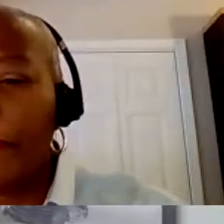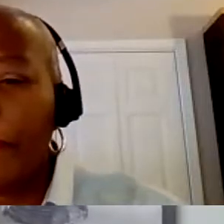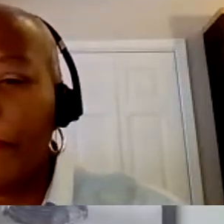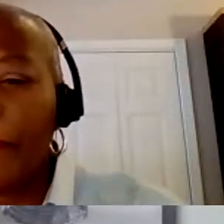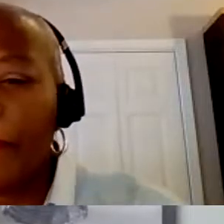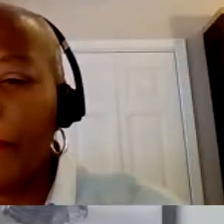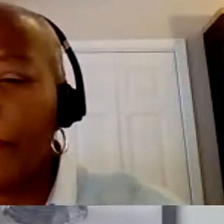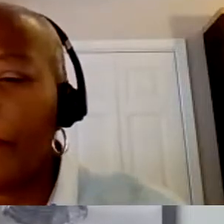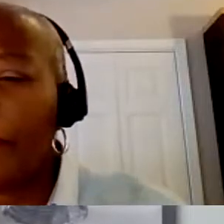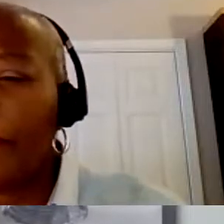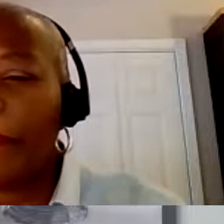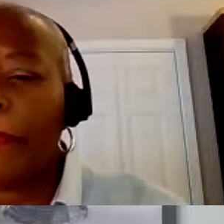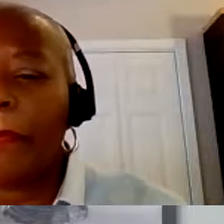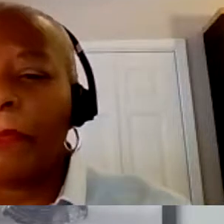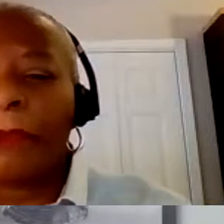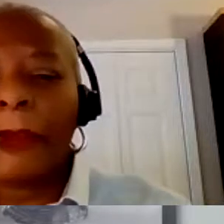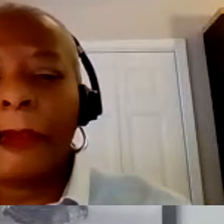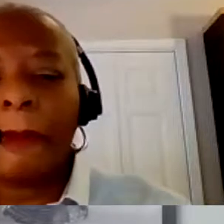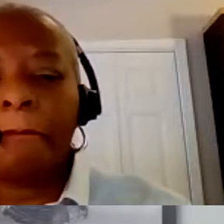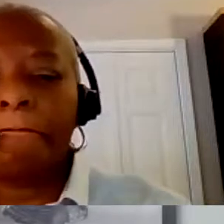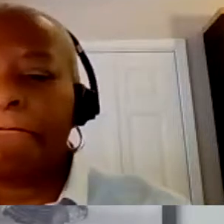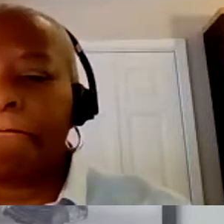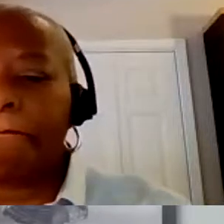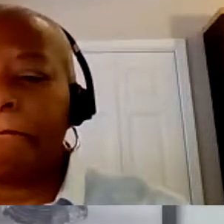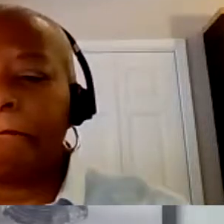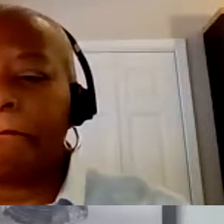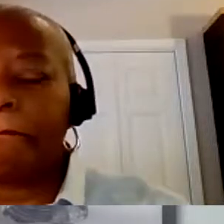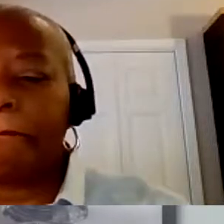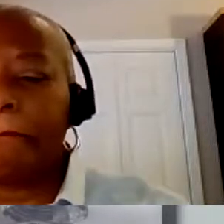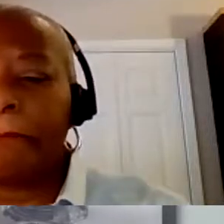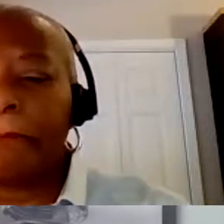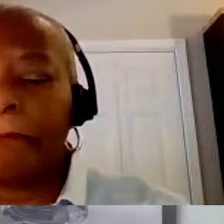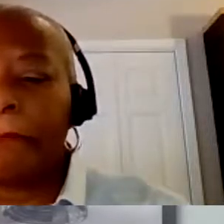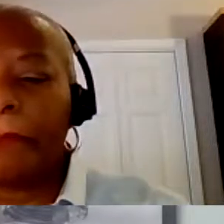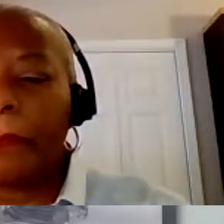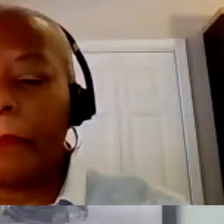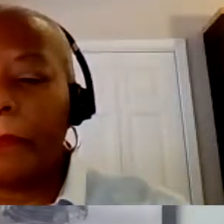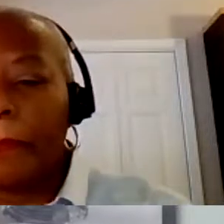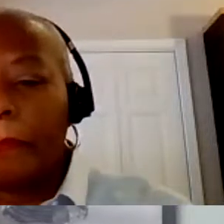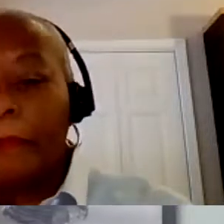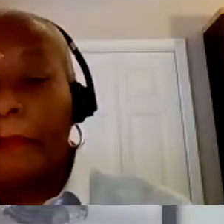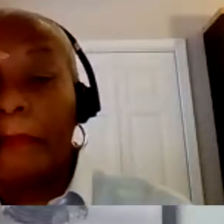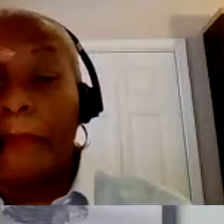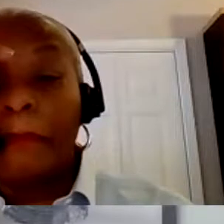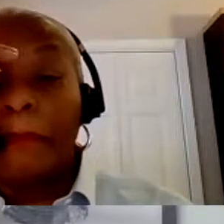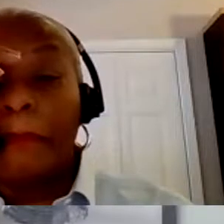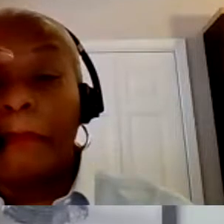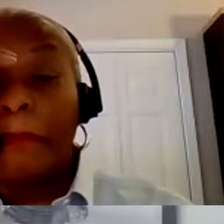on this. If there's a way we can share some information, but as of now, we do not